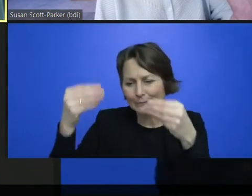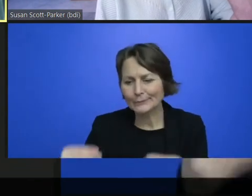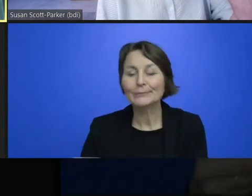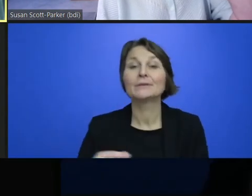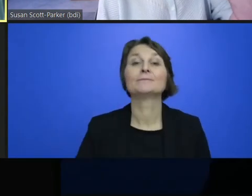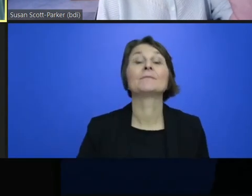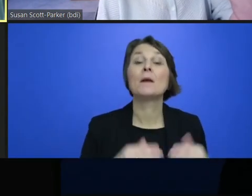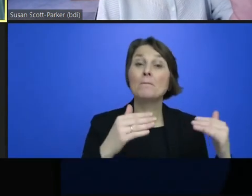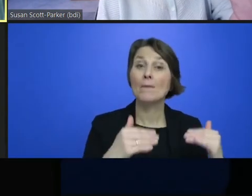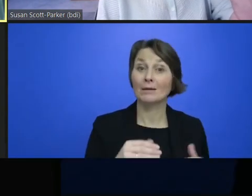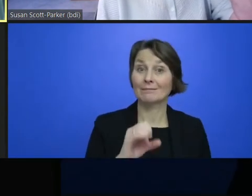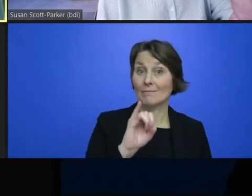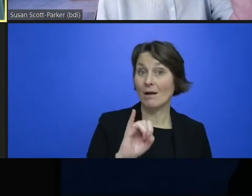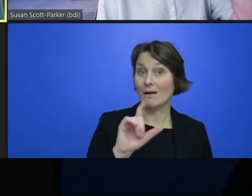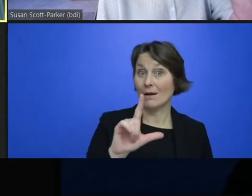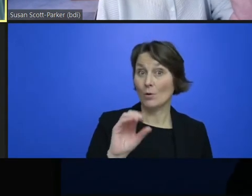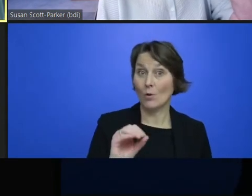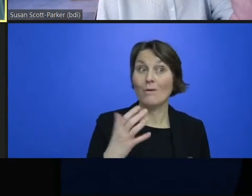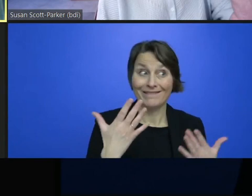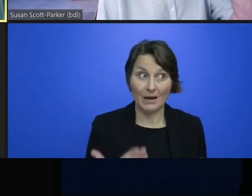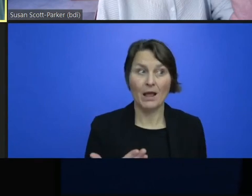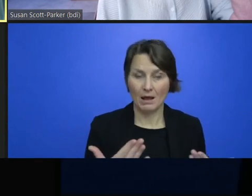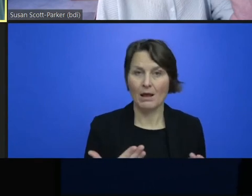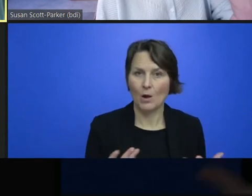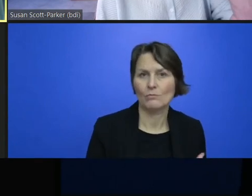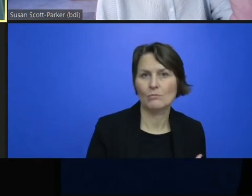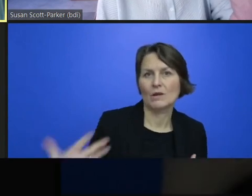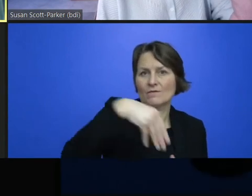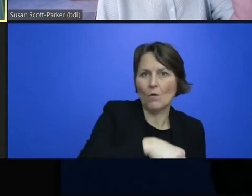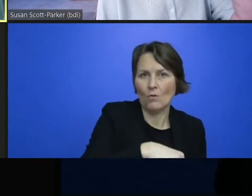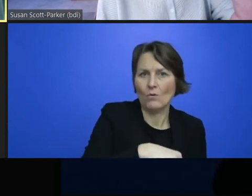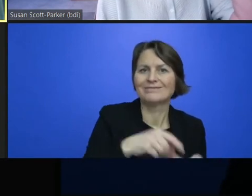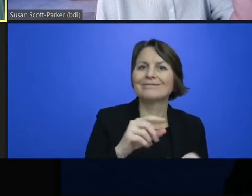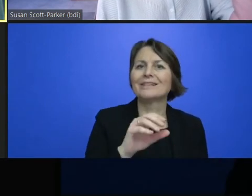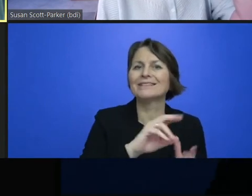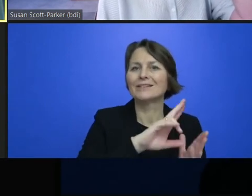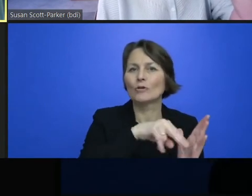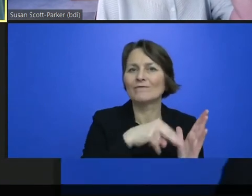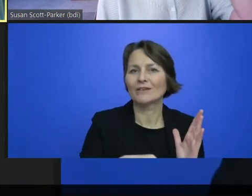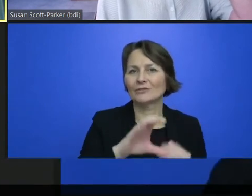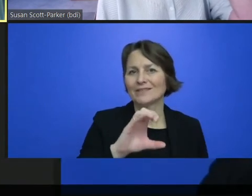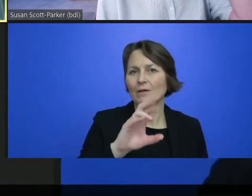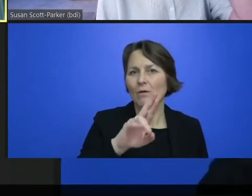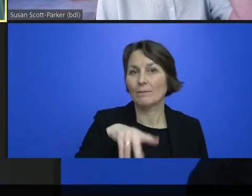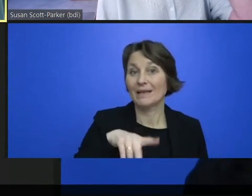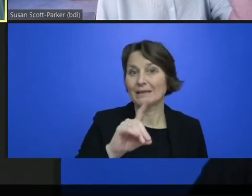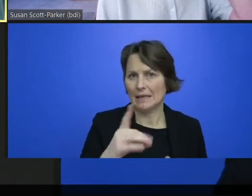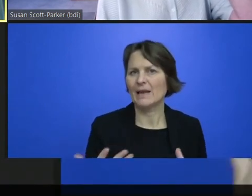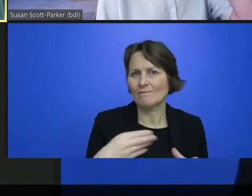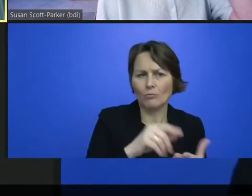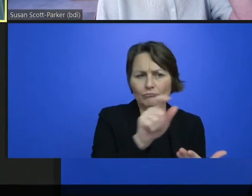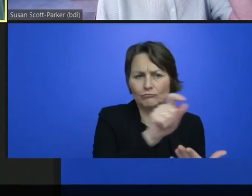in the drafting process of the general comment on the CRPD committee. We are providing technical support to the committee on this issue, and